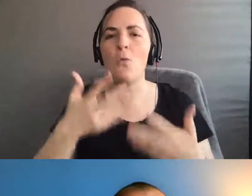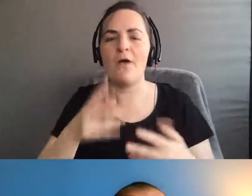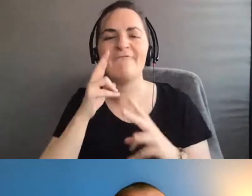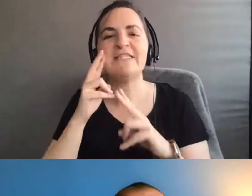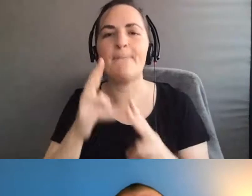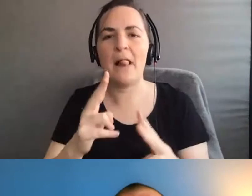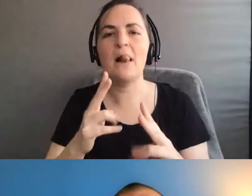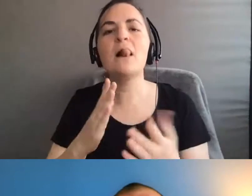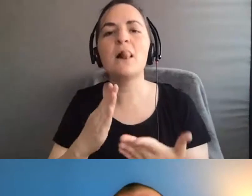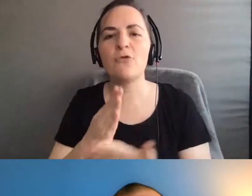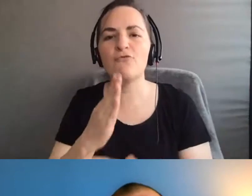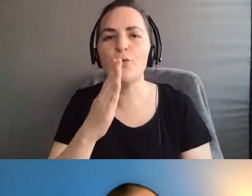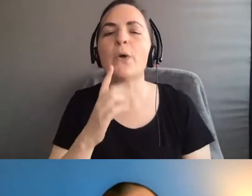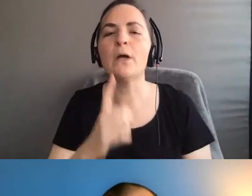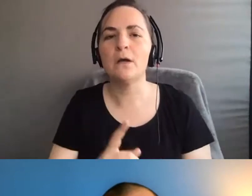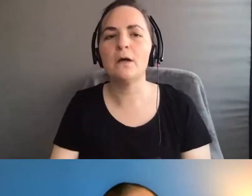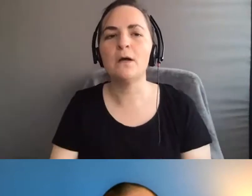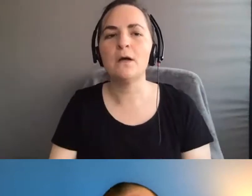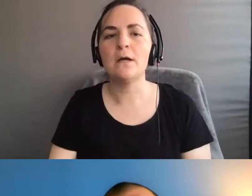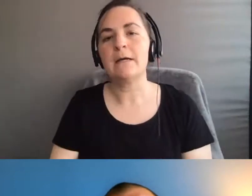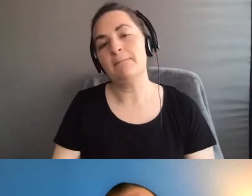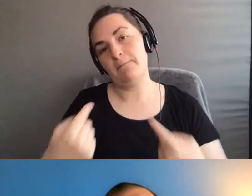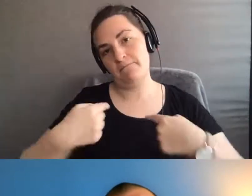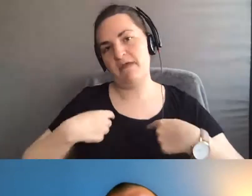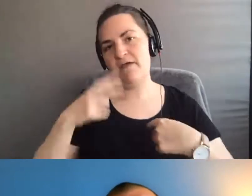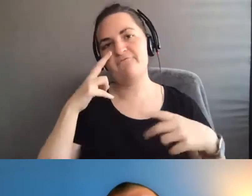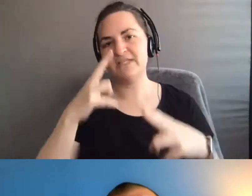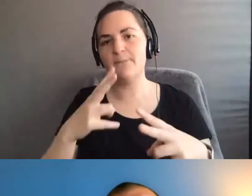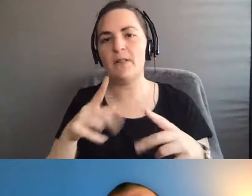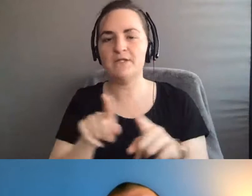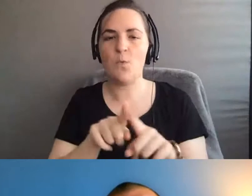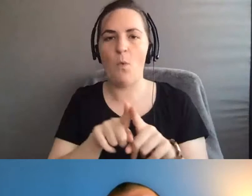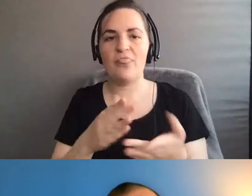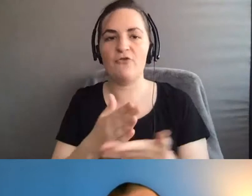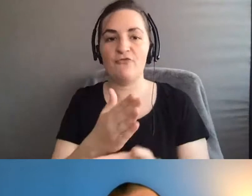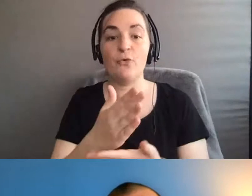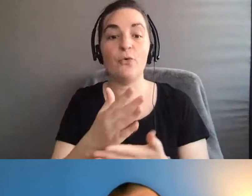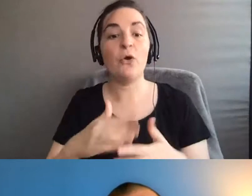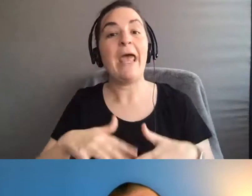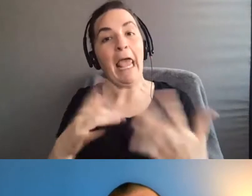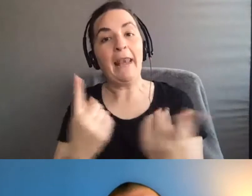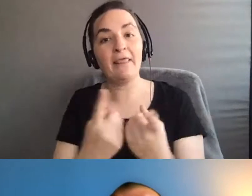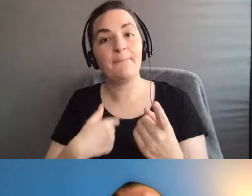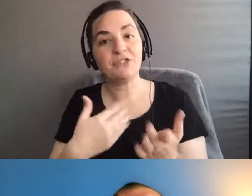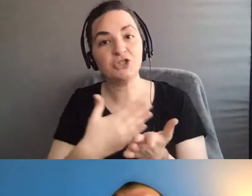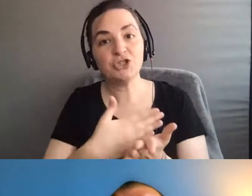the way through, and I'll be visible, and anything I share on my screen will be visible.